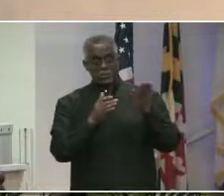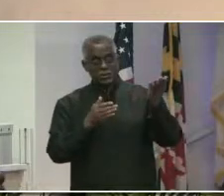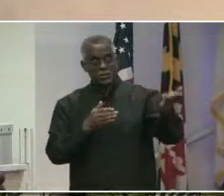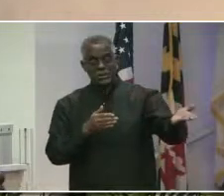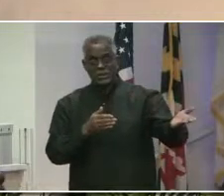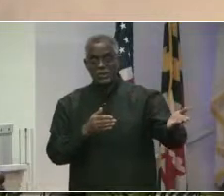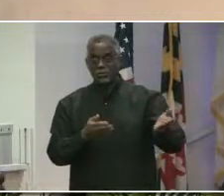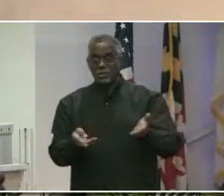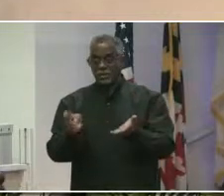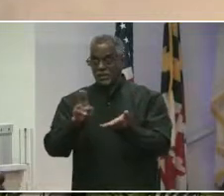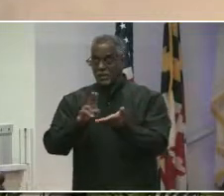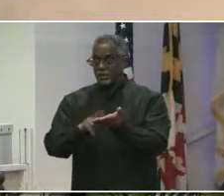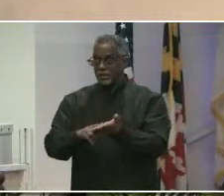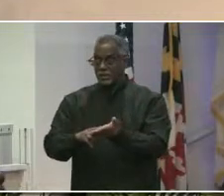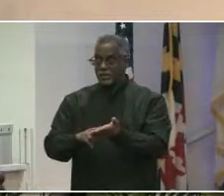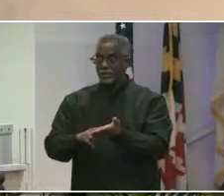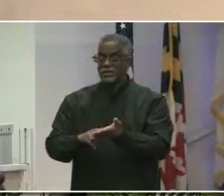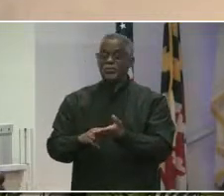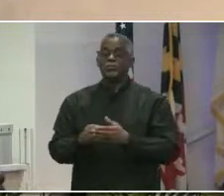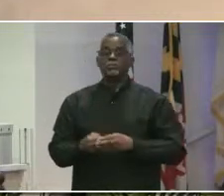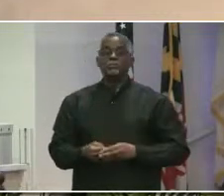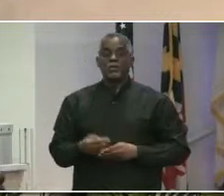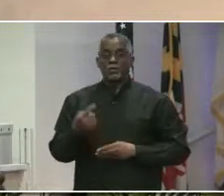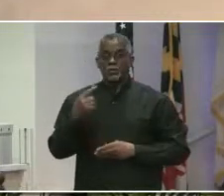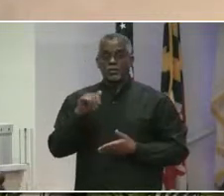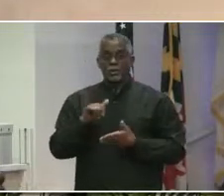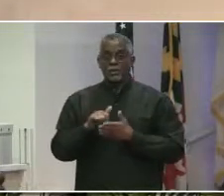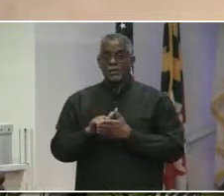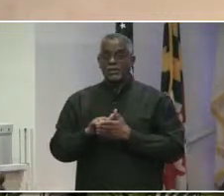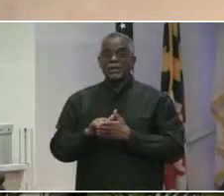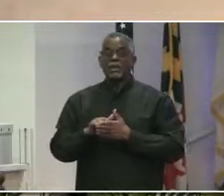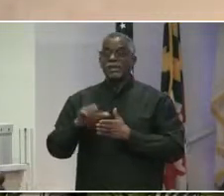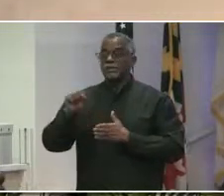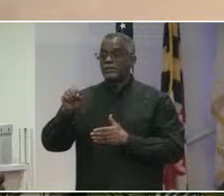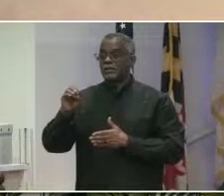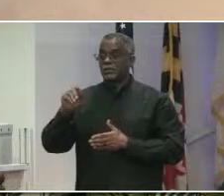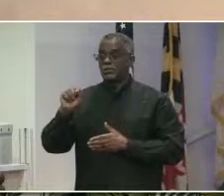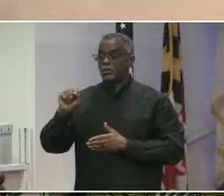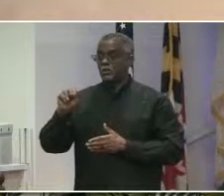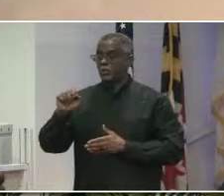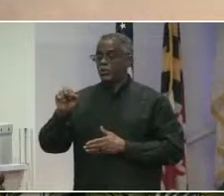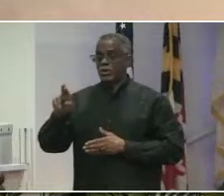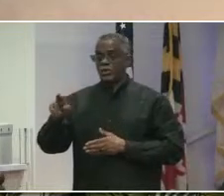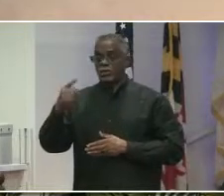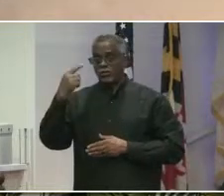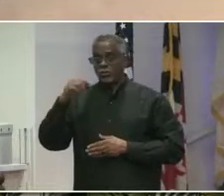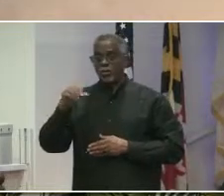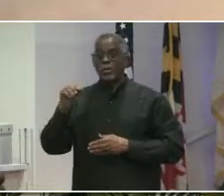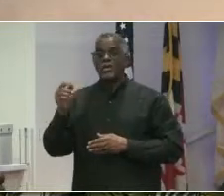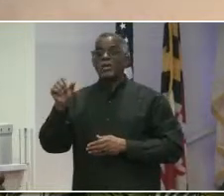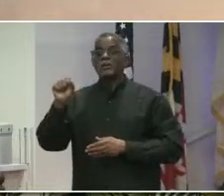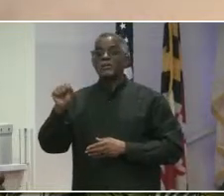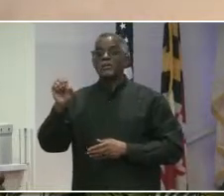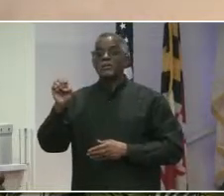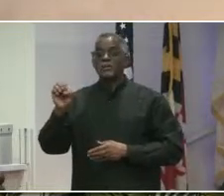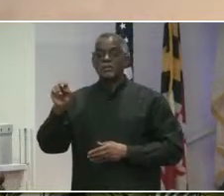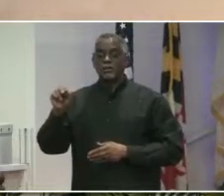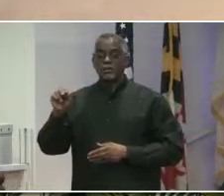to sign up if you have not already signed up for the seminar. For the seminar.